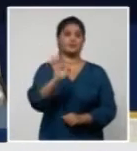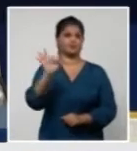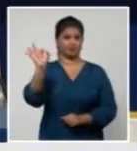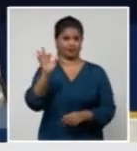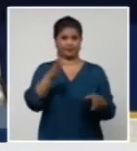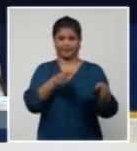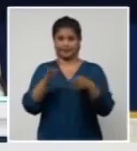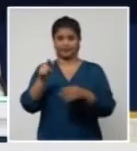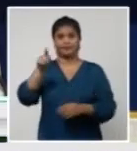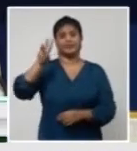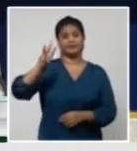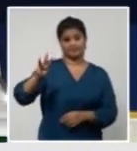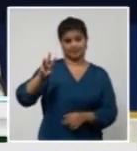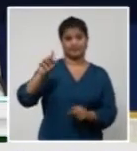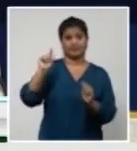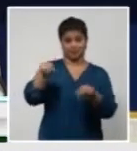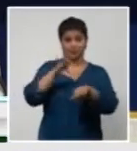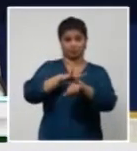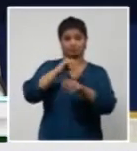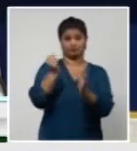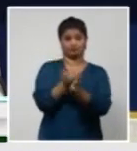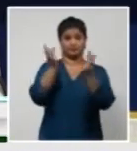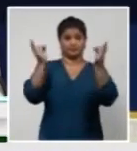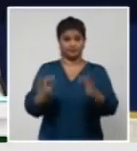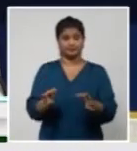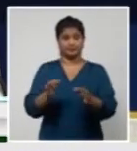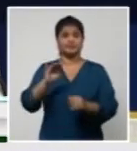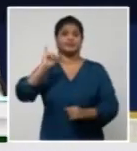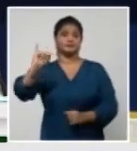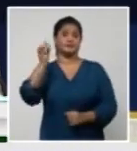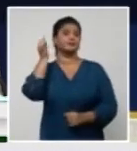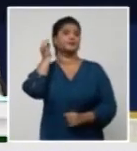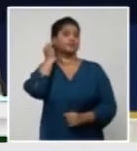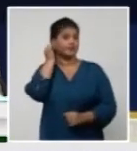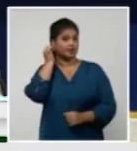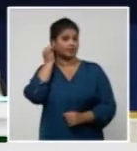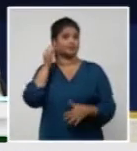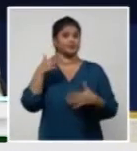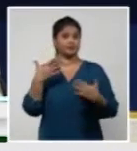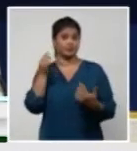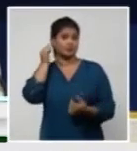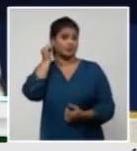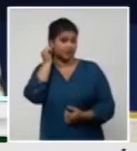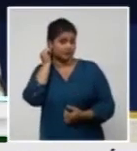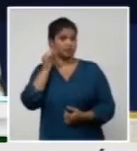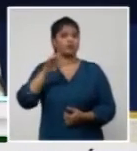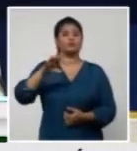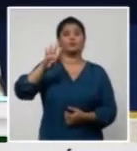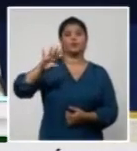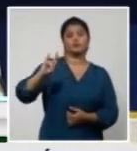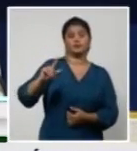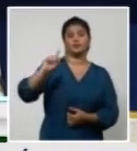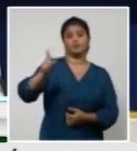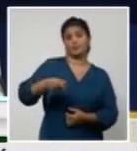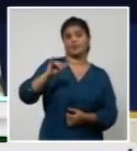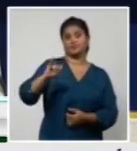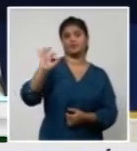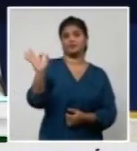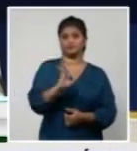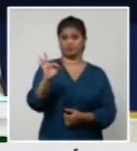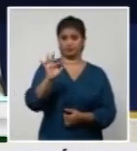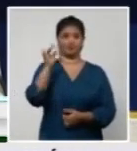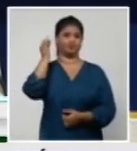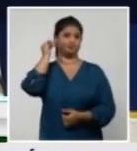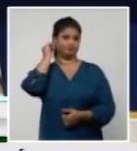1,242 men have tested positive for the virus in Cuba. 8 of the 13 was asymptomatic, for